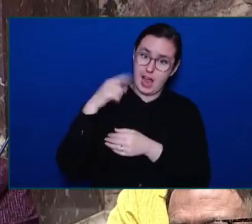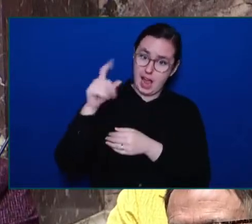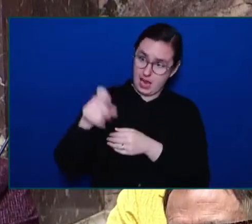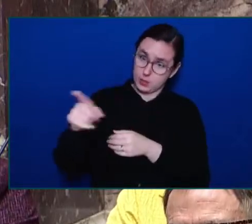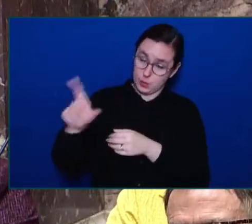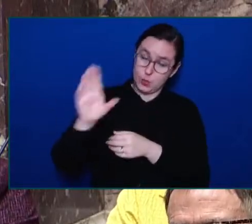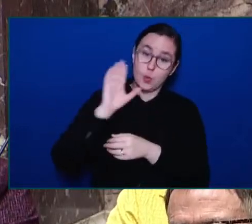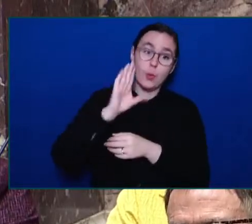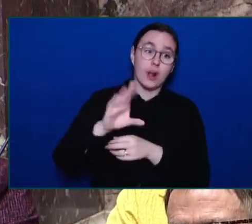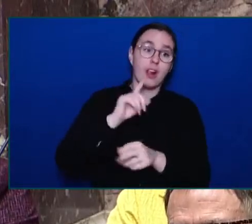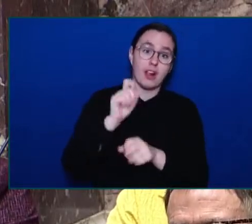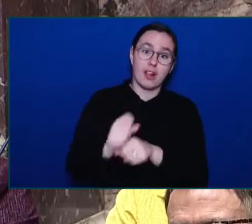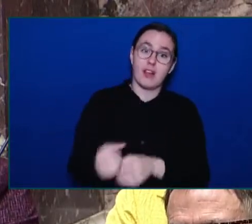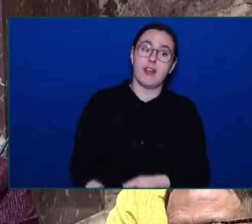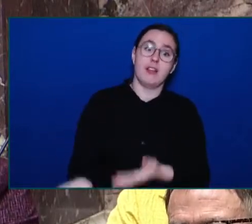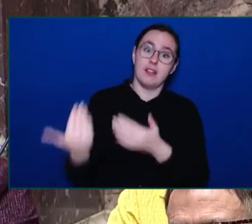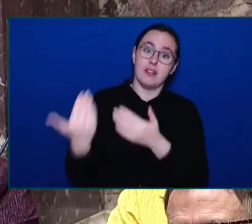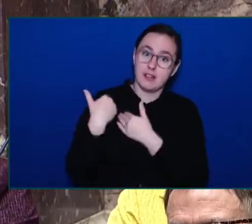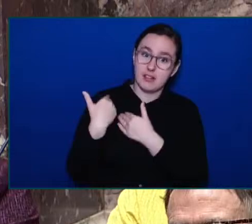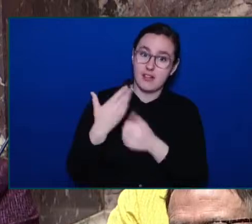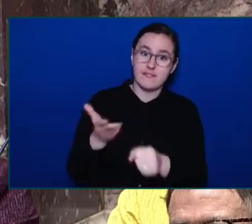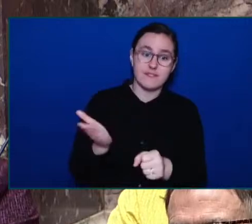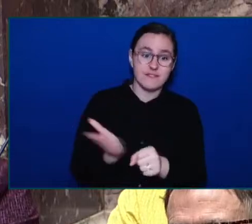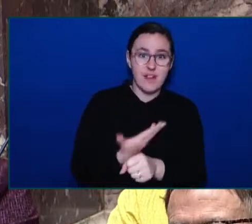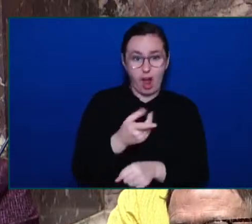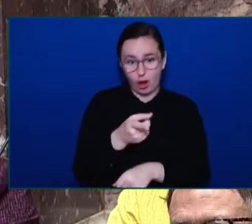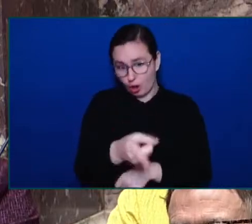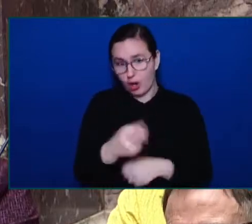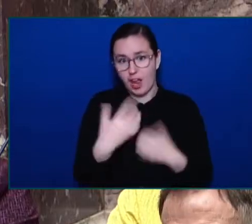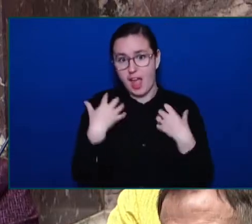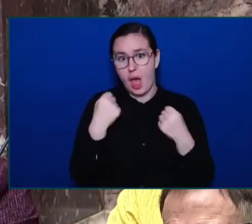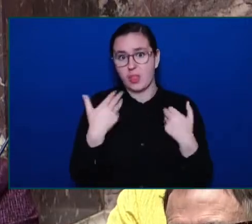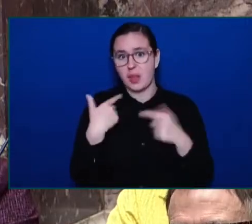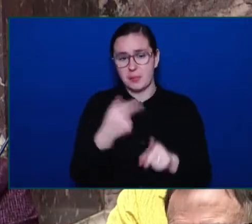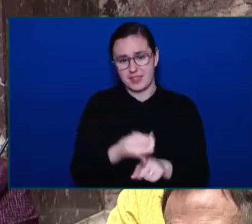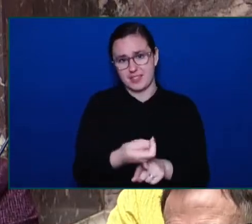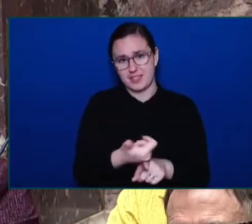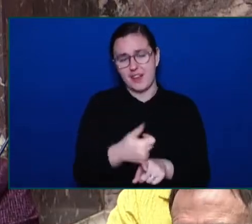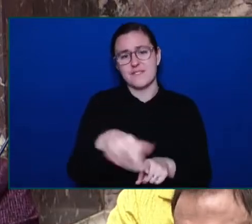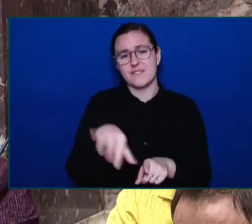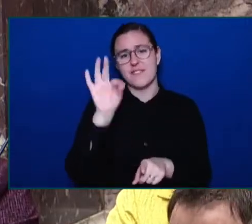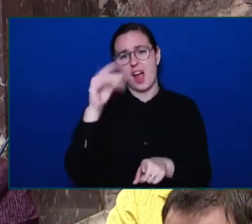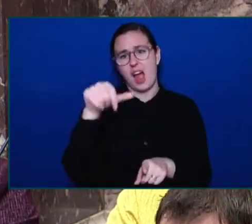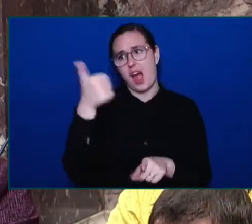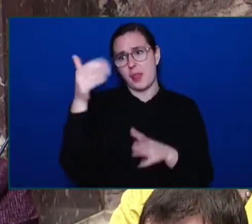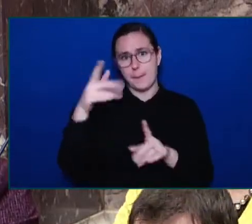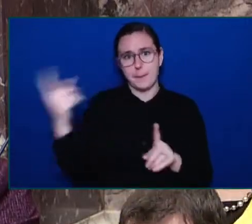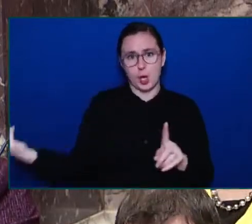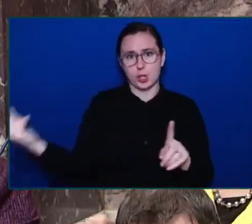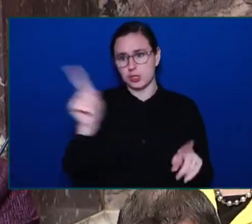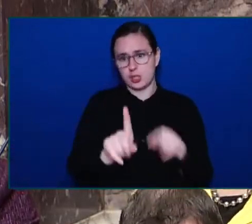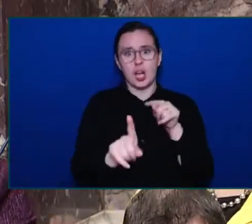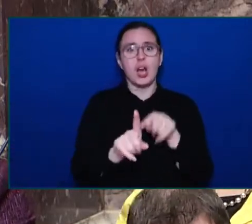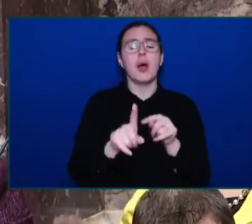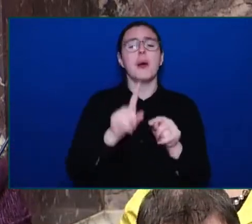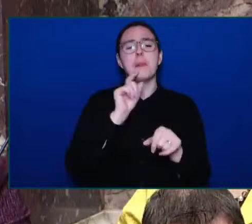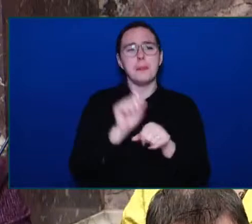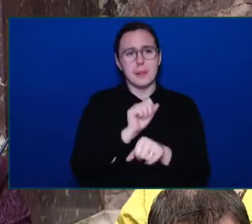find somebody who is going to pay attention to the outcomes that matter for British Columbia's families?"